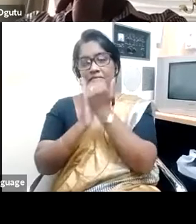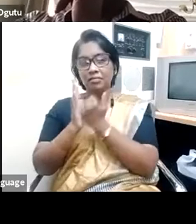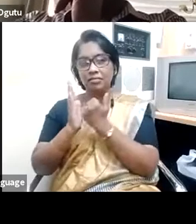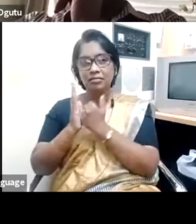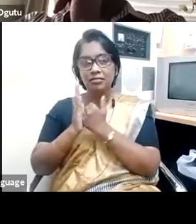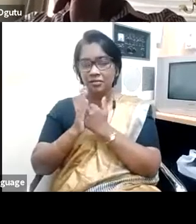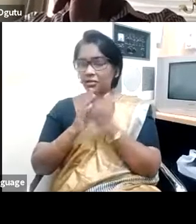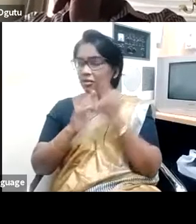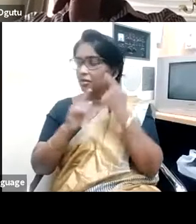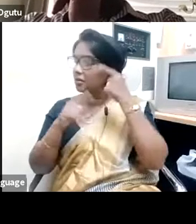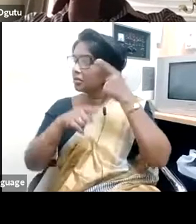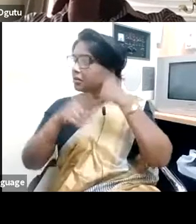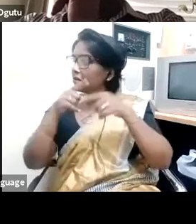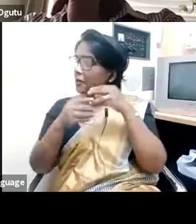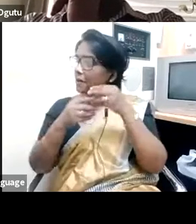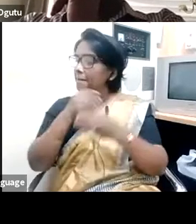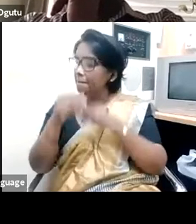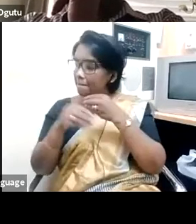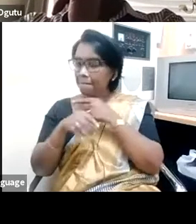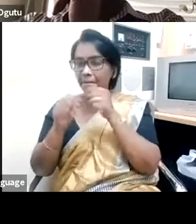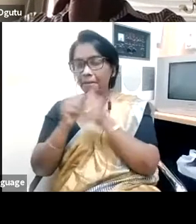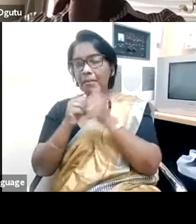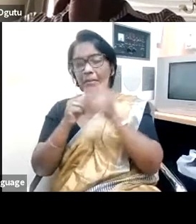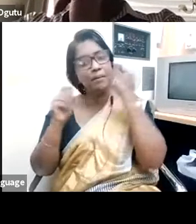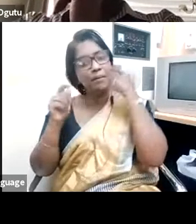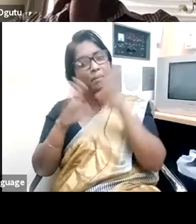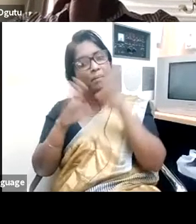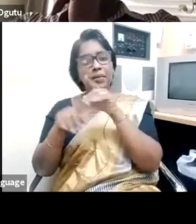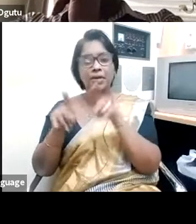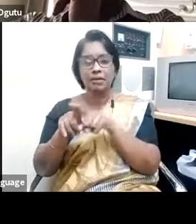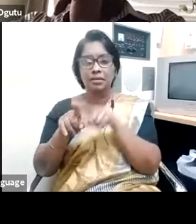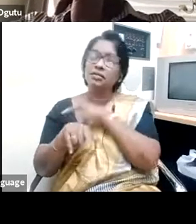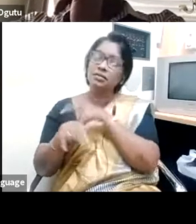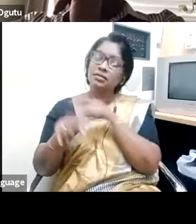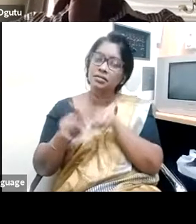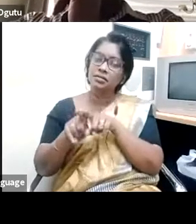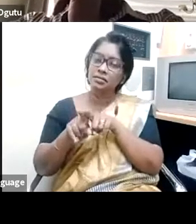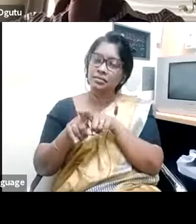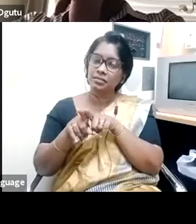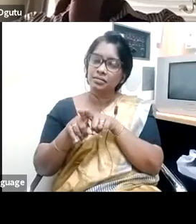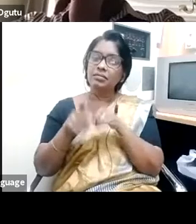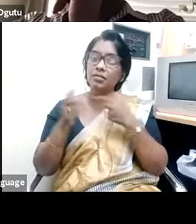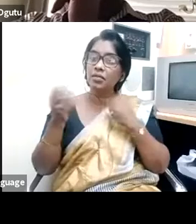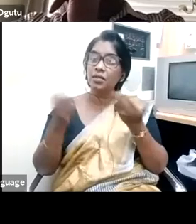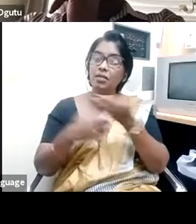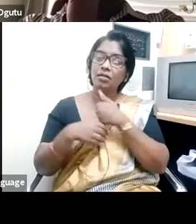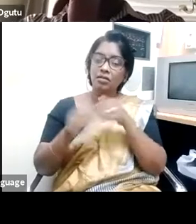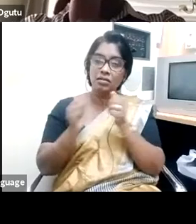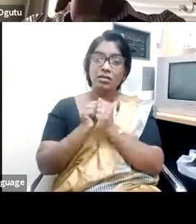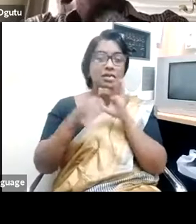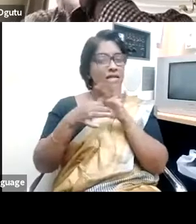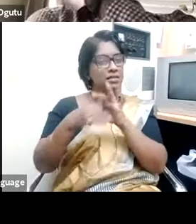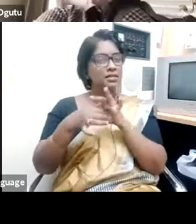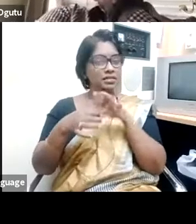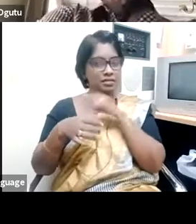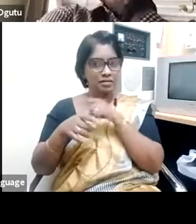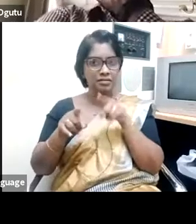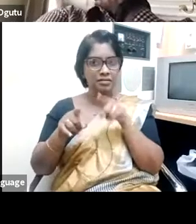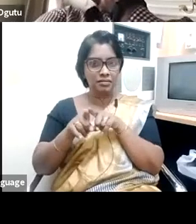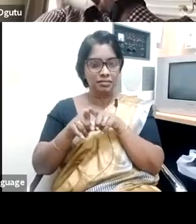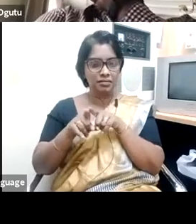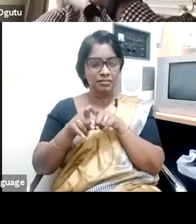that is connected, of course, to you know, what we do. And what we allow is a sabbatical